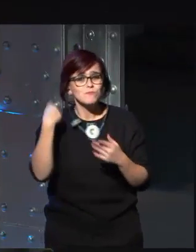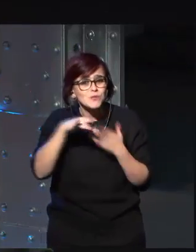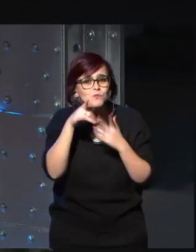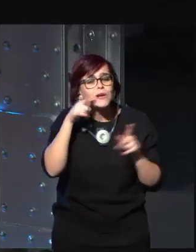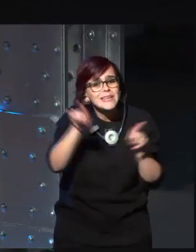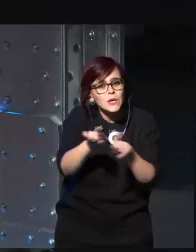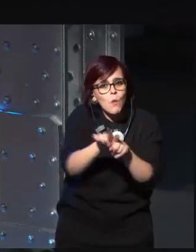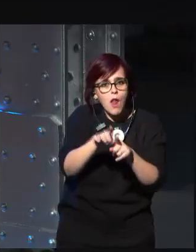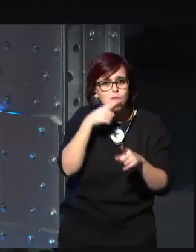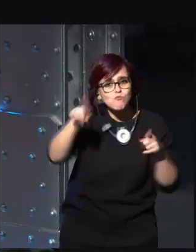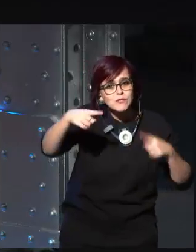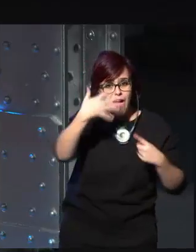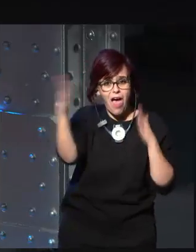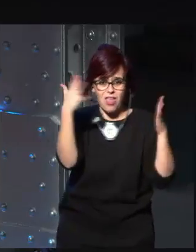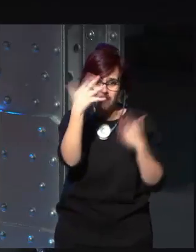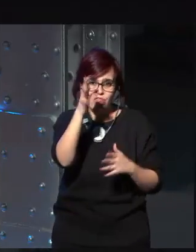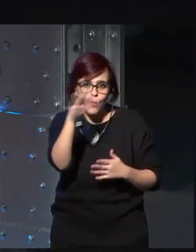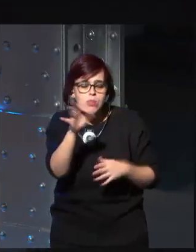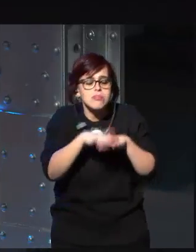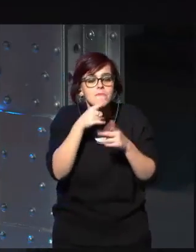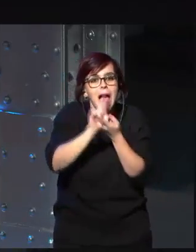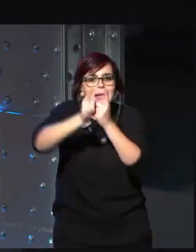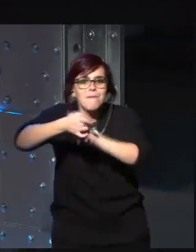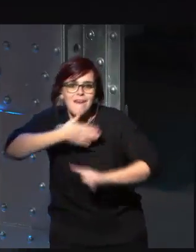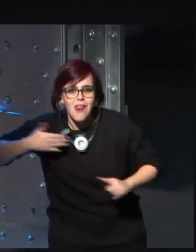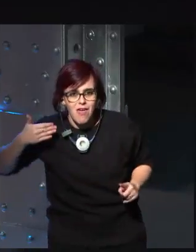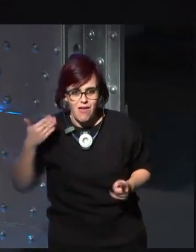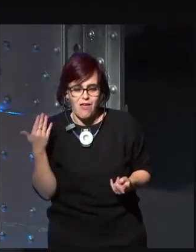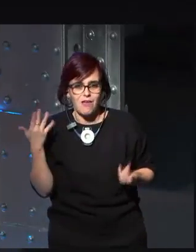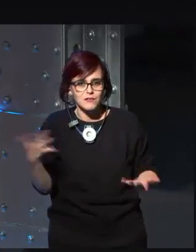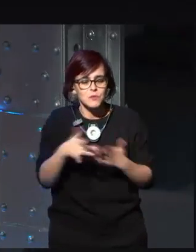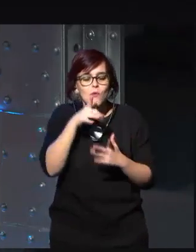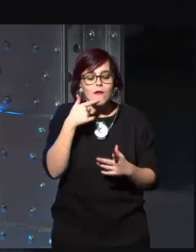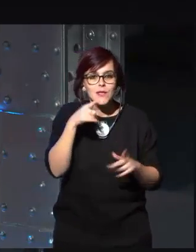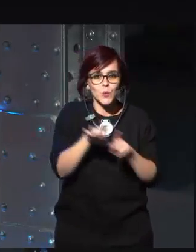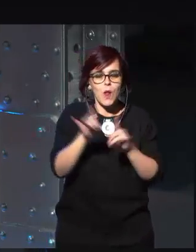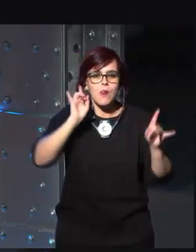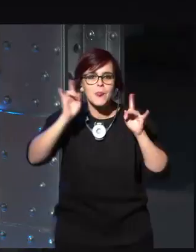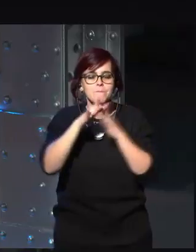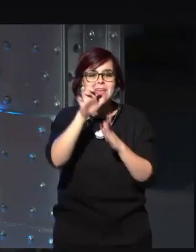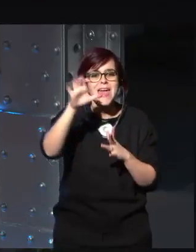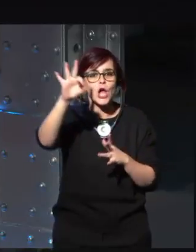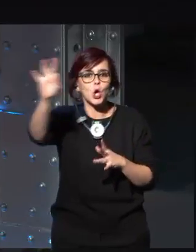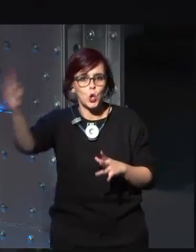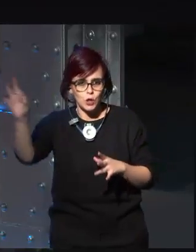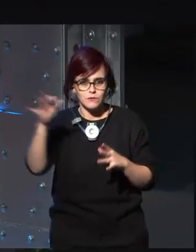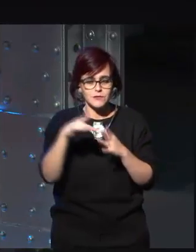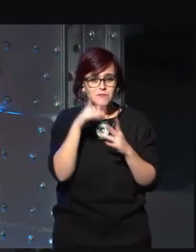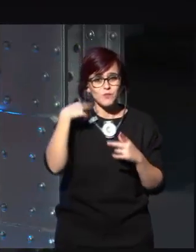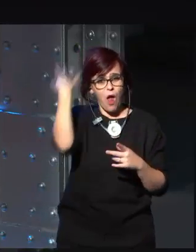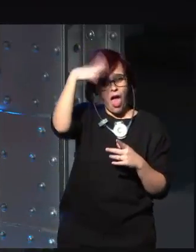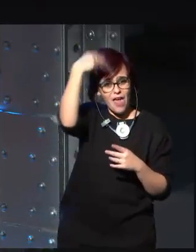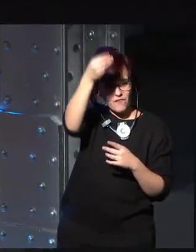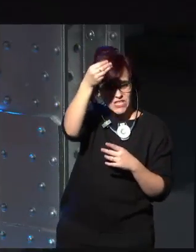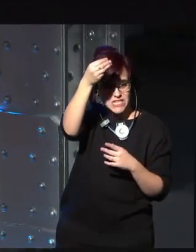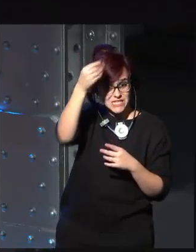really distorted or crazy, like Elvis Presley, the slapback echo, which is an echo completely created after the fact. I mean,